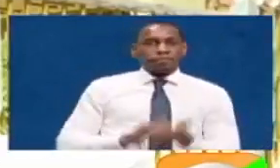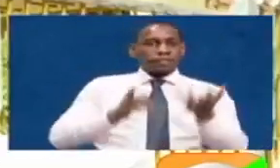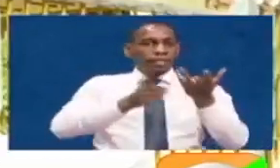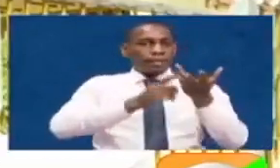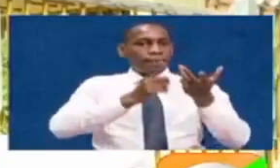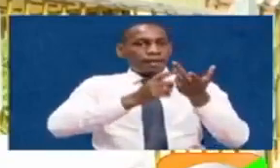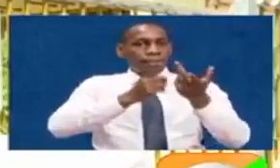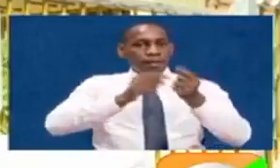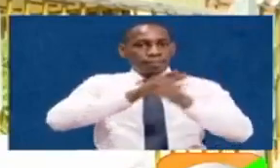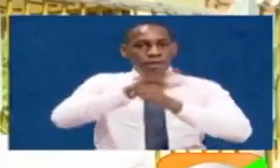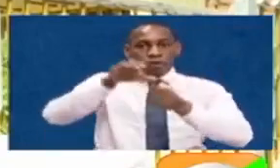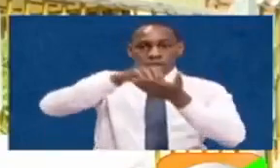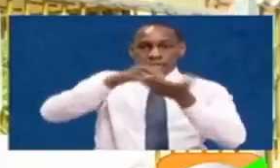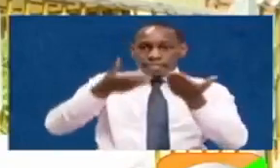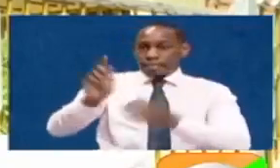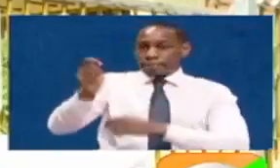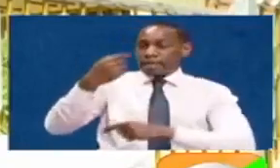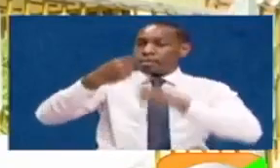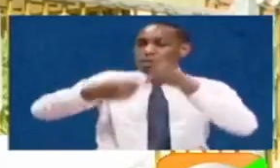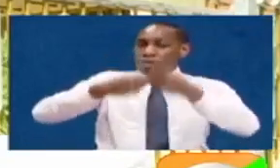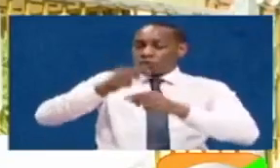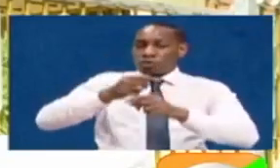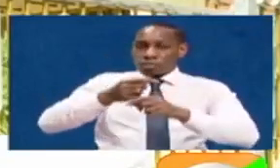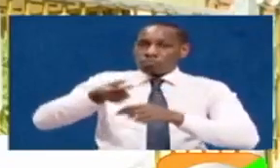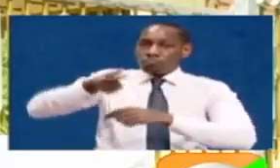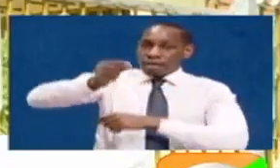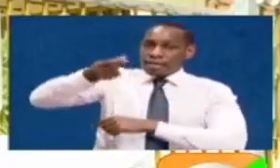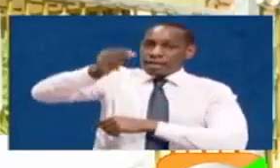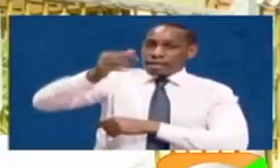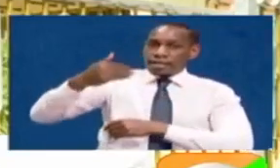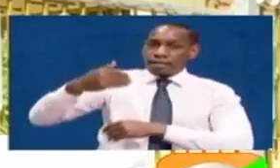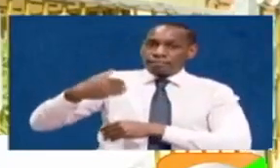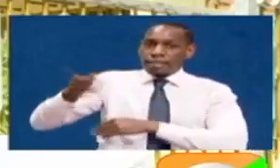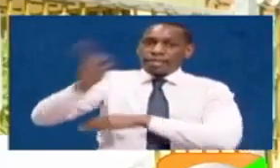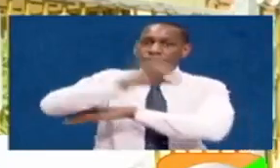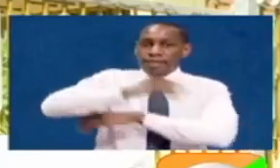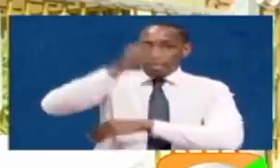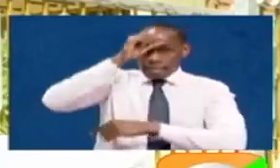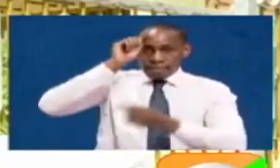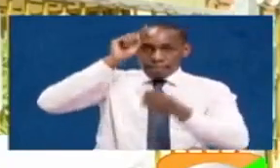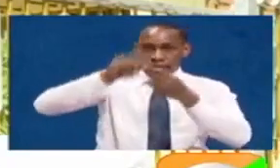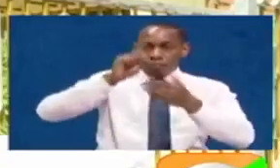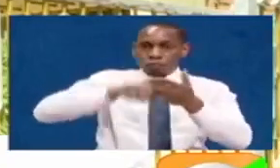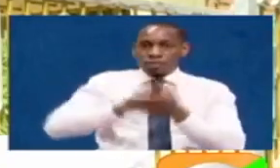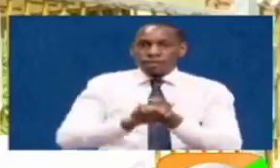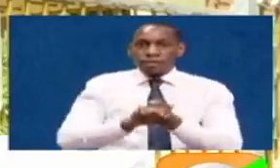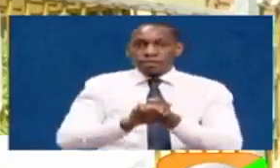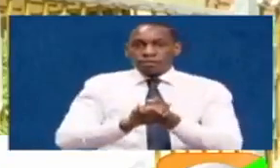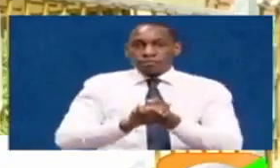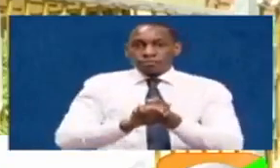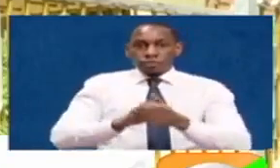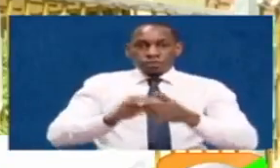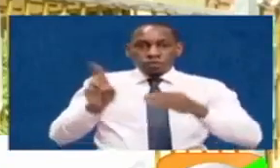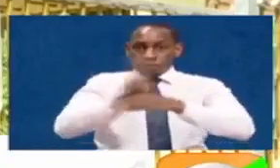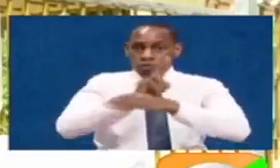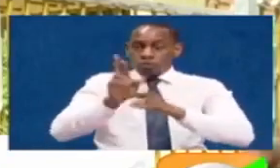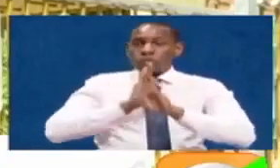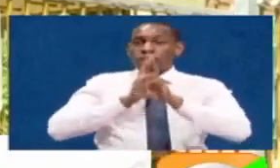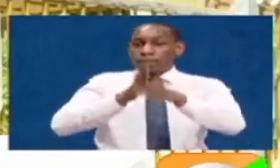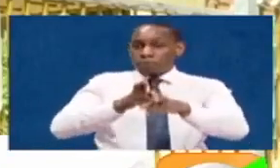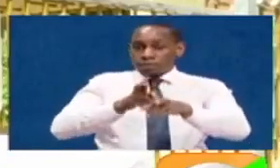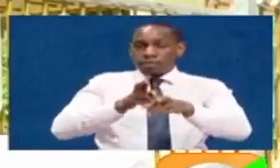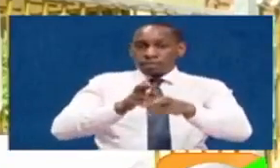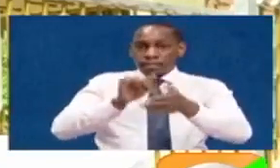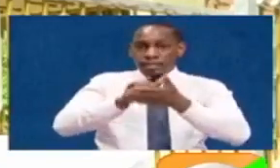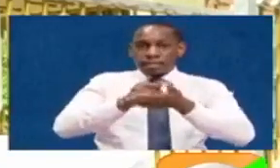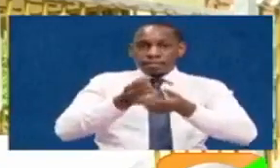COVID-19 cases in the country continues to rise each day, the government seeks to maximize on some of the findings from the report in stepping